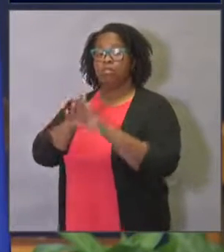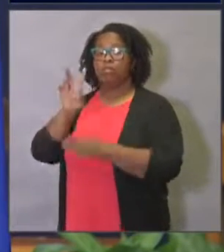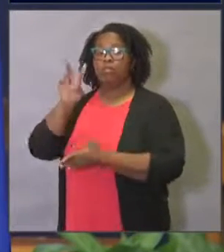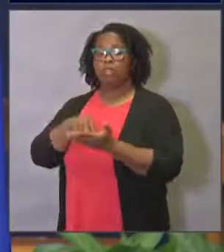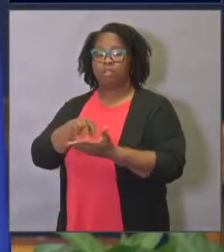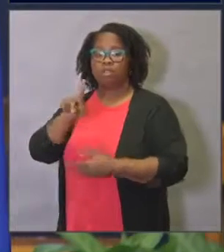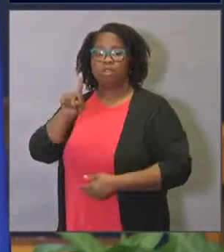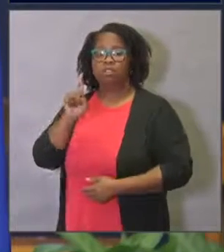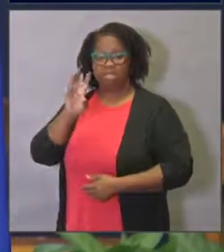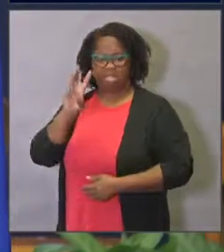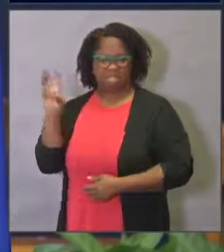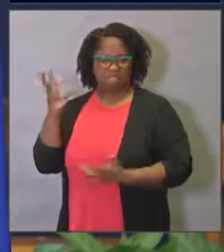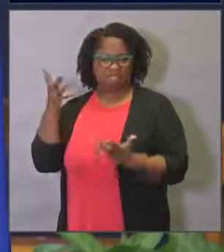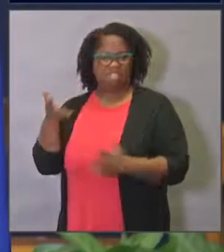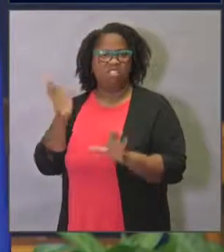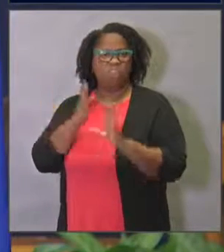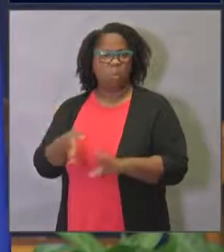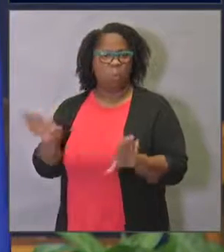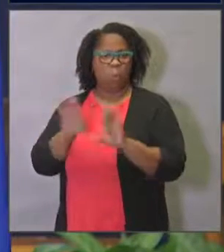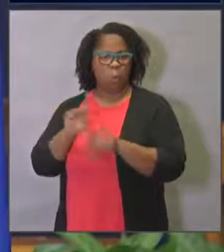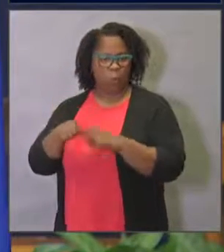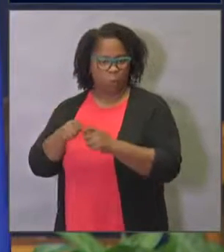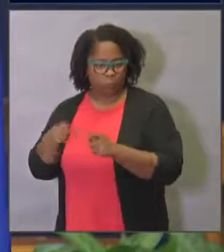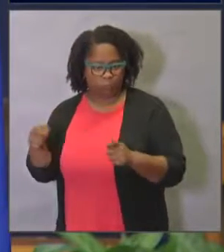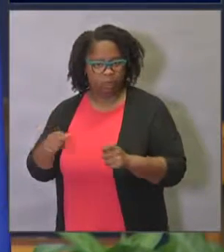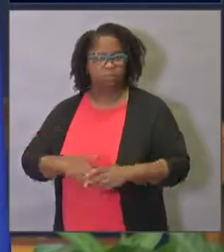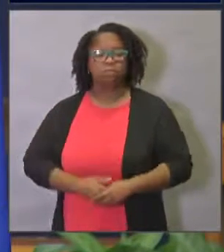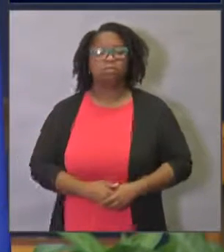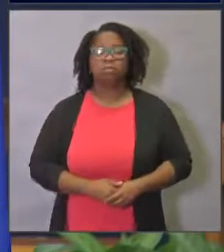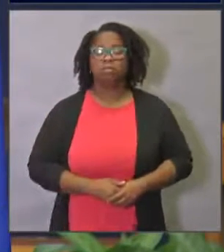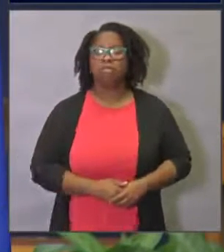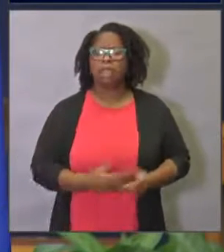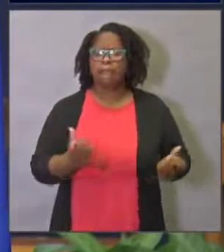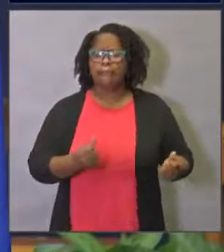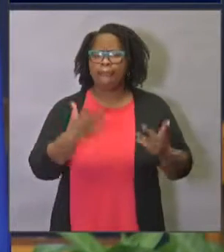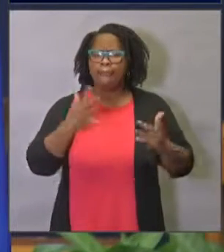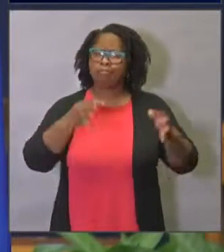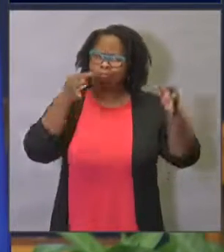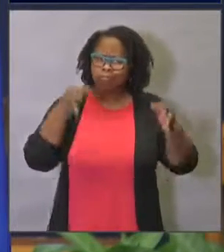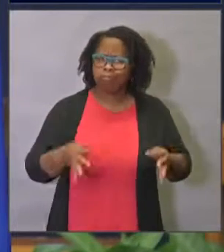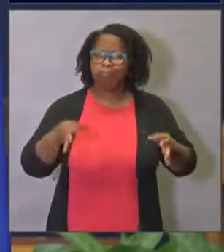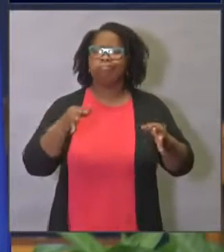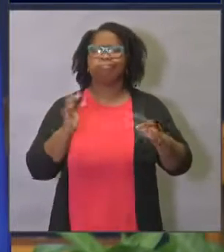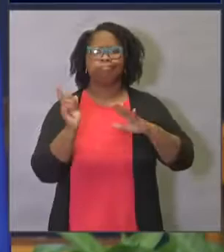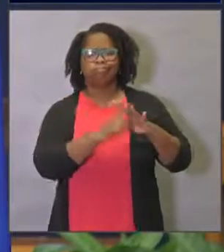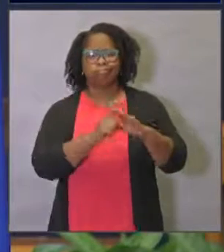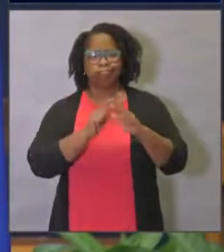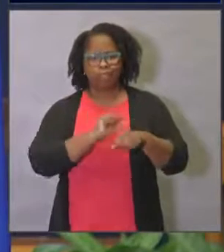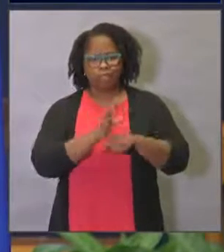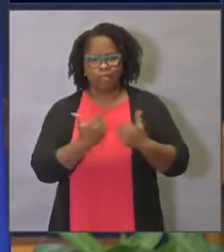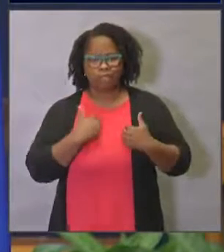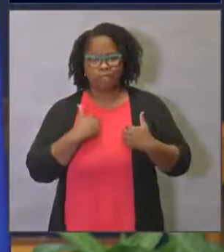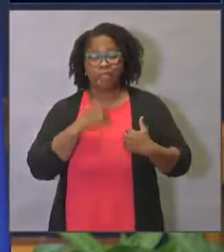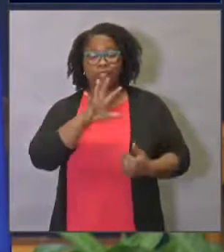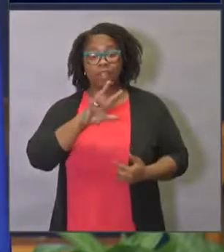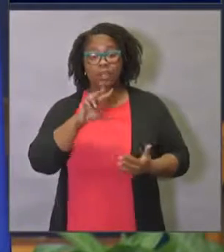2,166 investigations. The total number of confirmed cases in institutional settings is